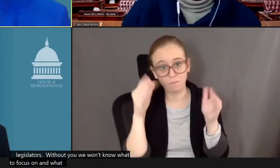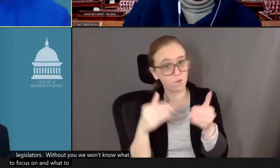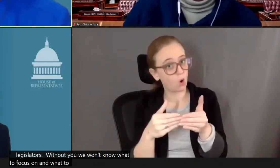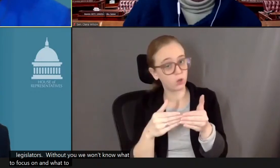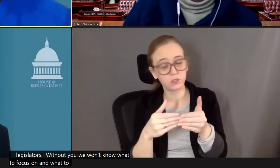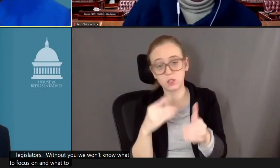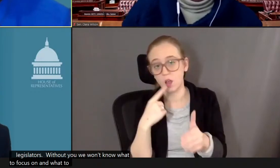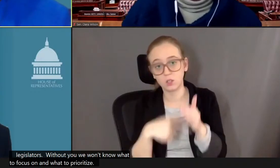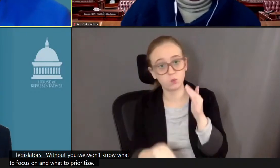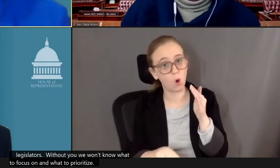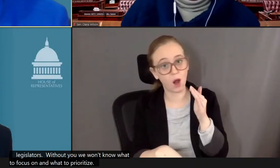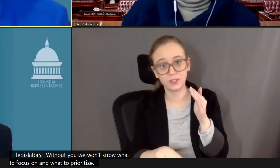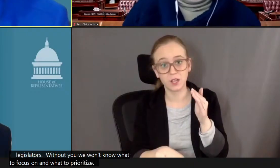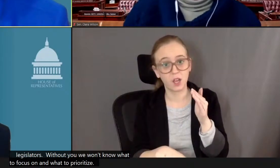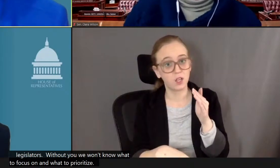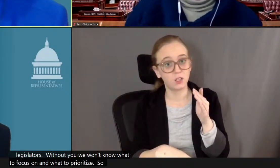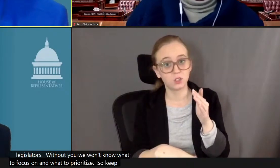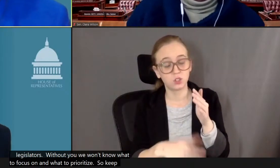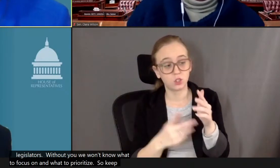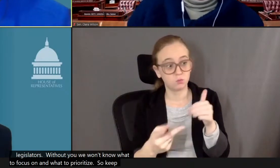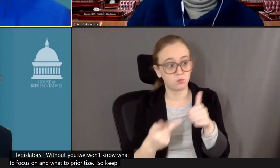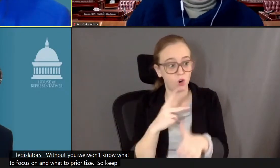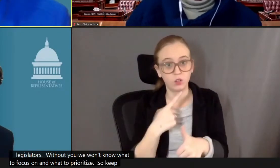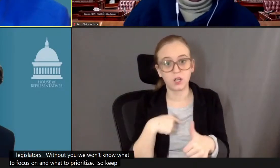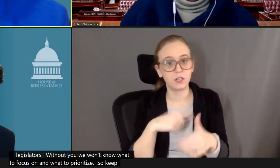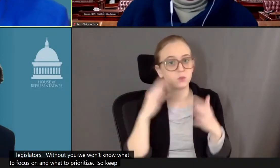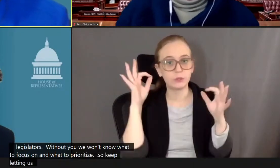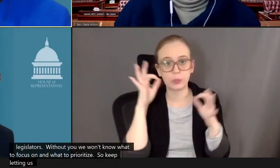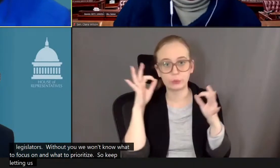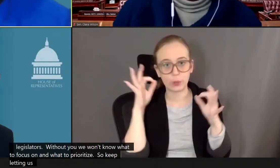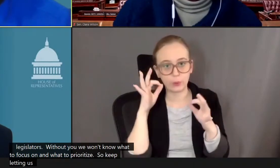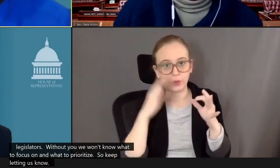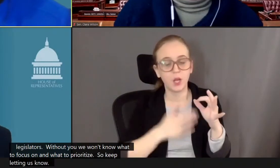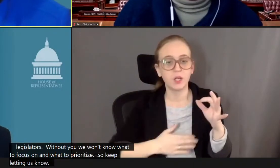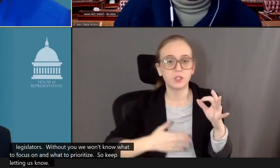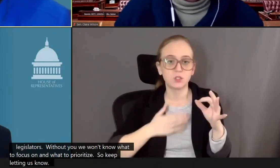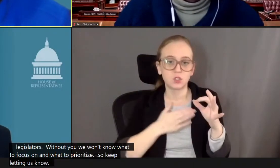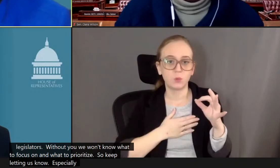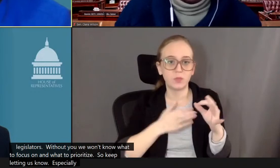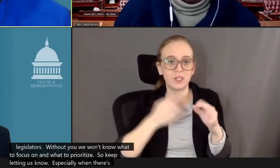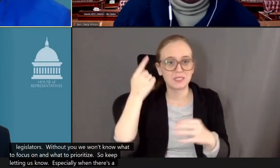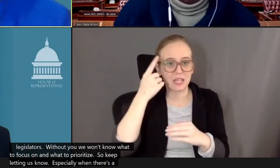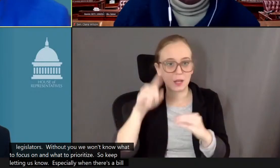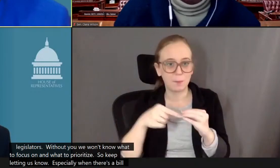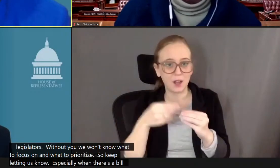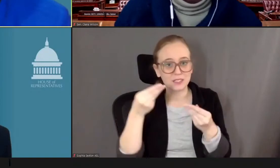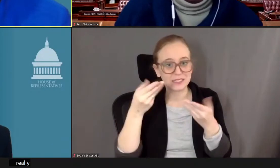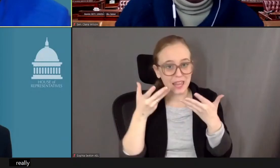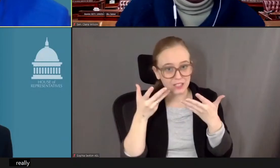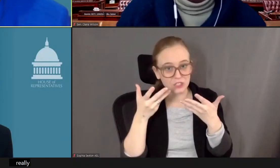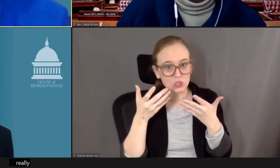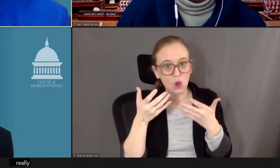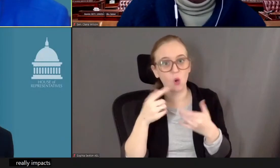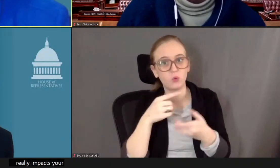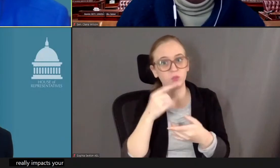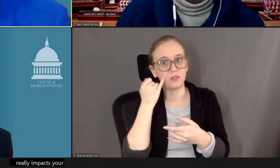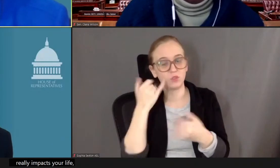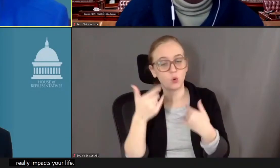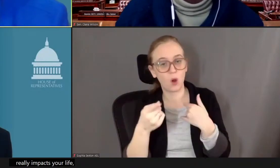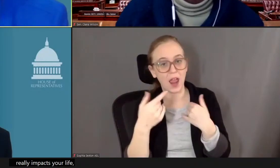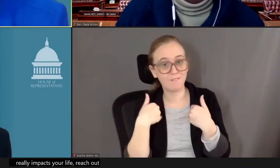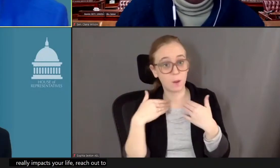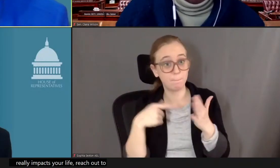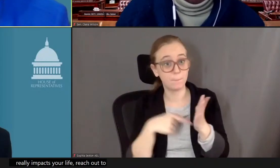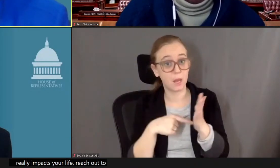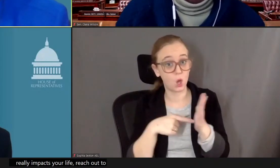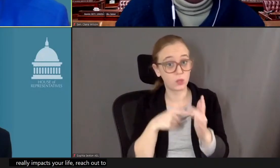keep letting us know, especially when there's a bill that really impacts your life. Reach out to us, let us know.